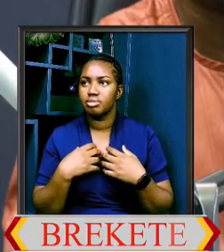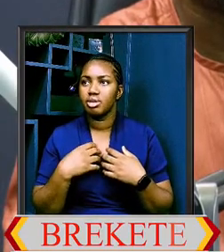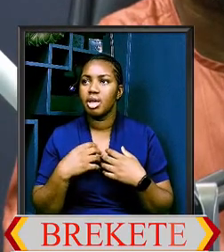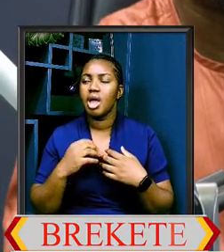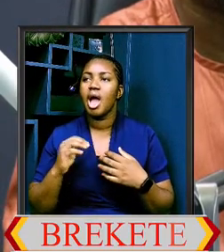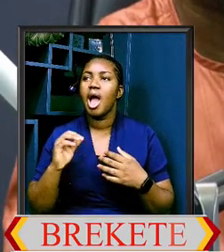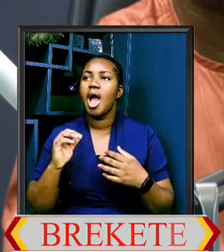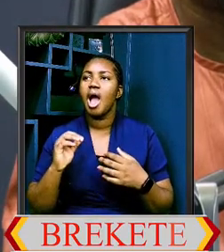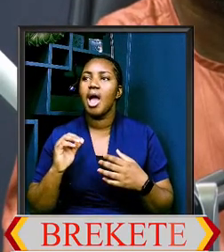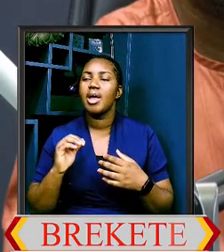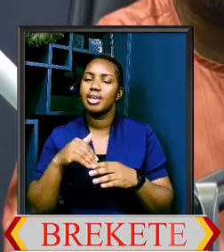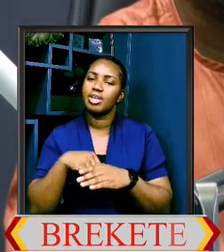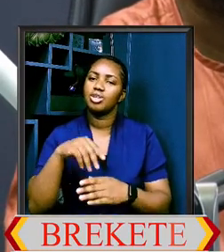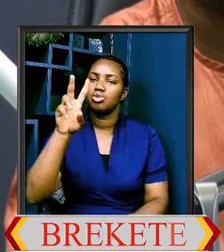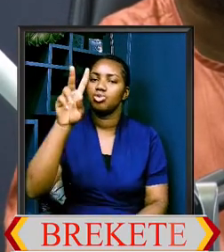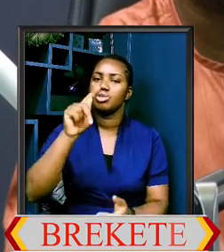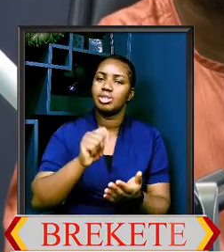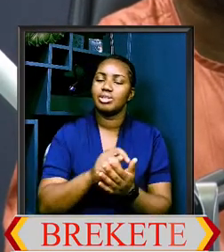in